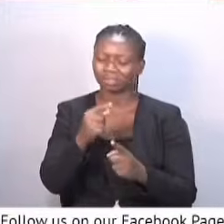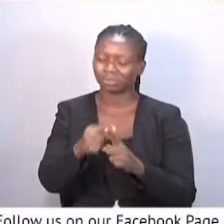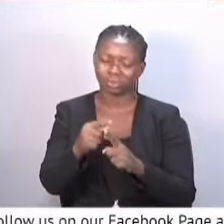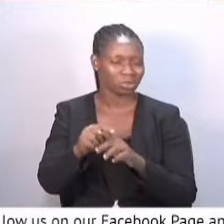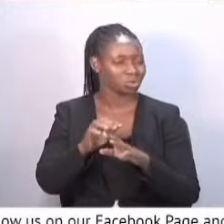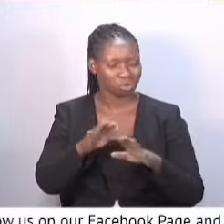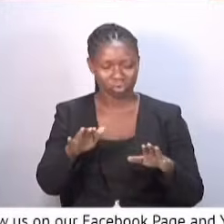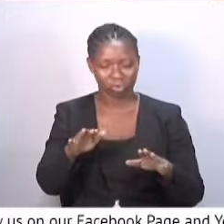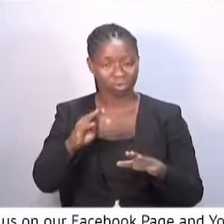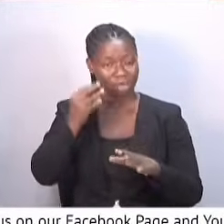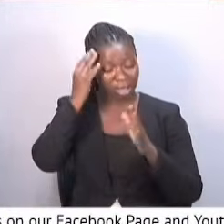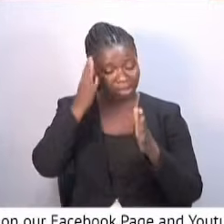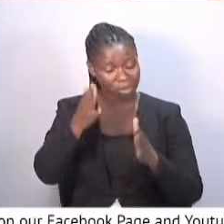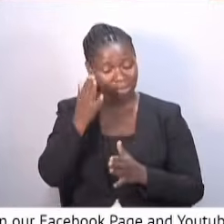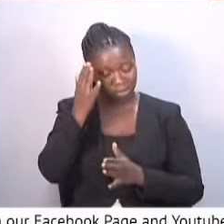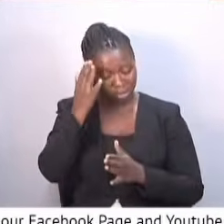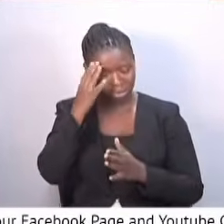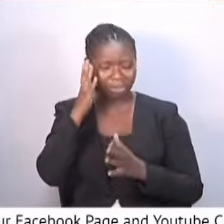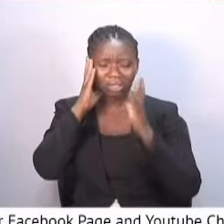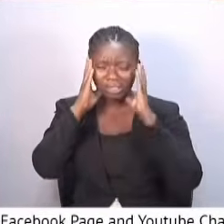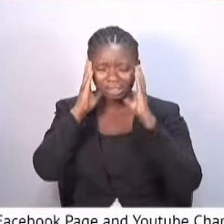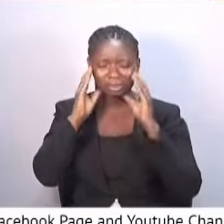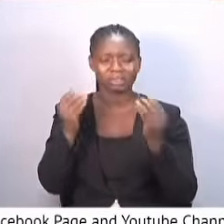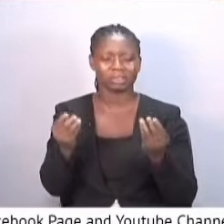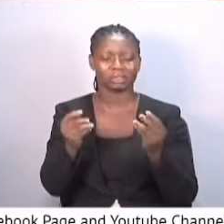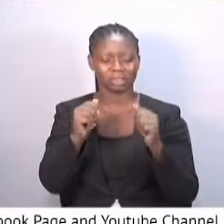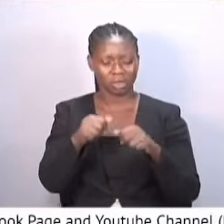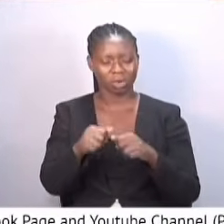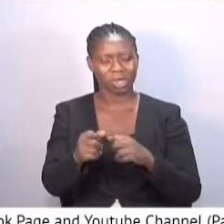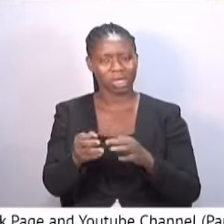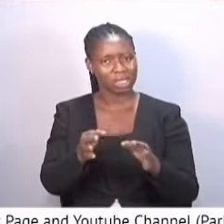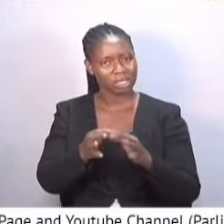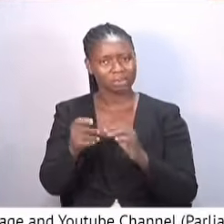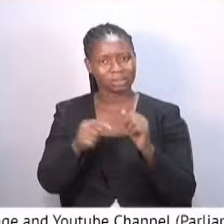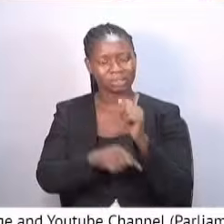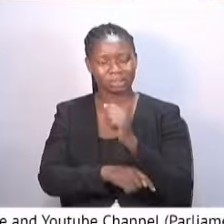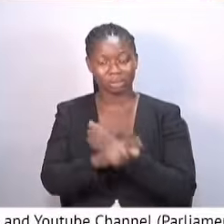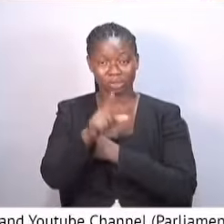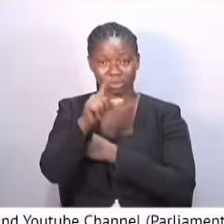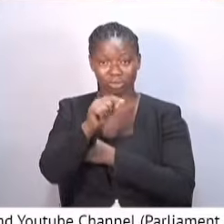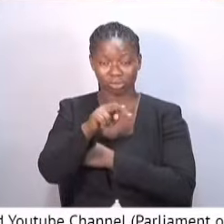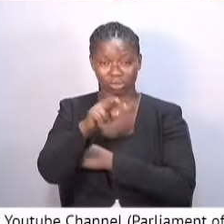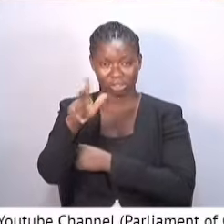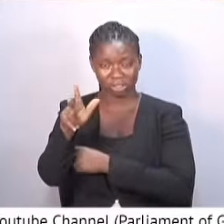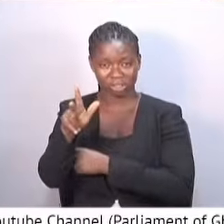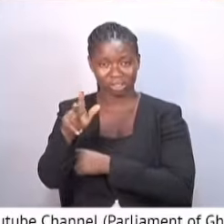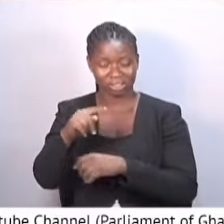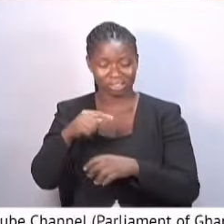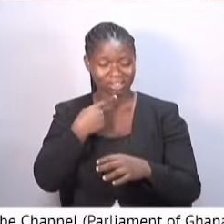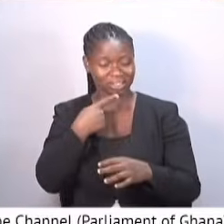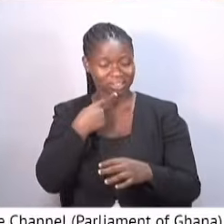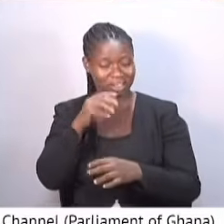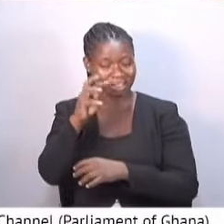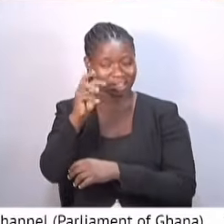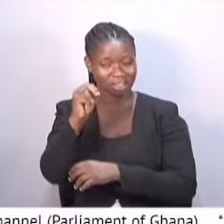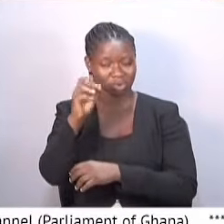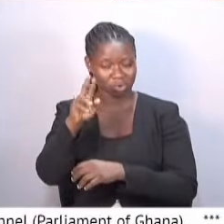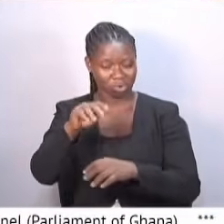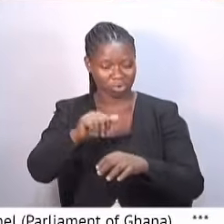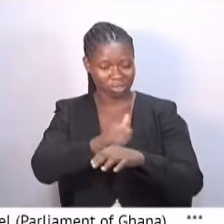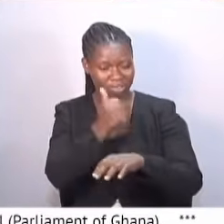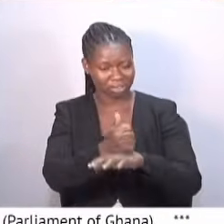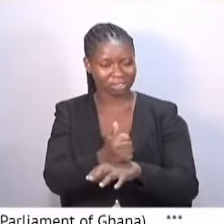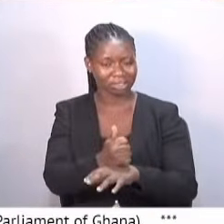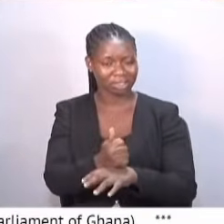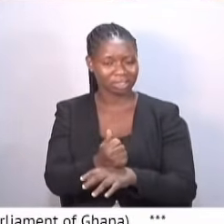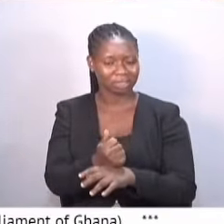minister knows what to do, and he's an experienced person when it comes to the subject matter. 2023, he has said that the MOU was established. He